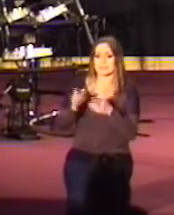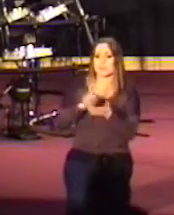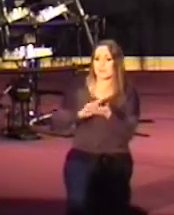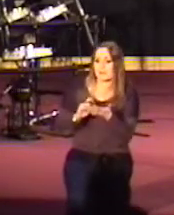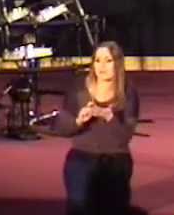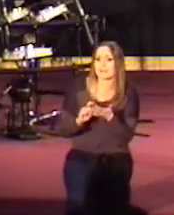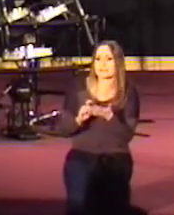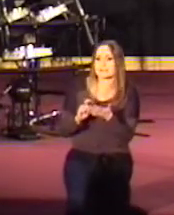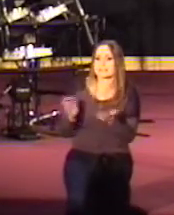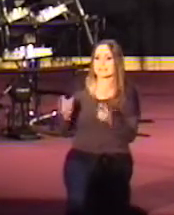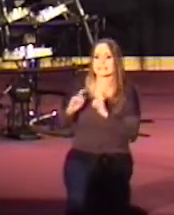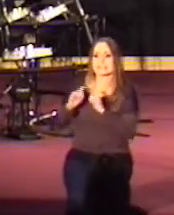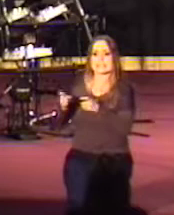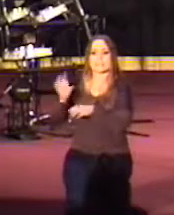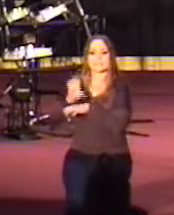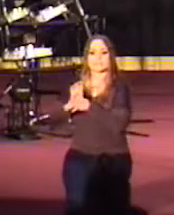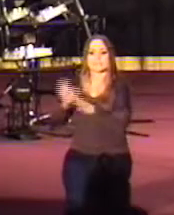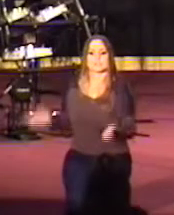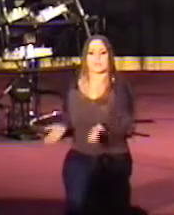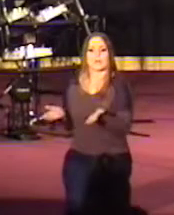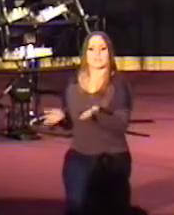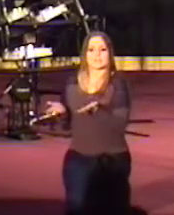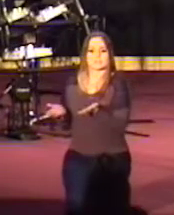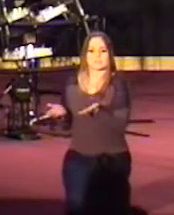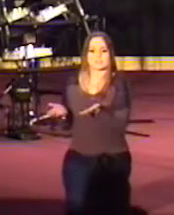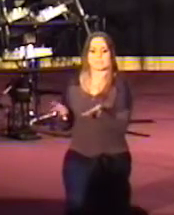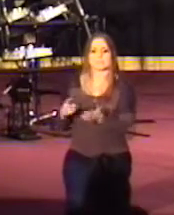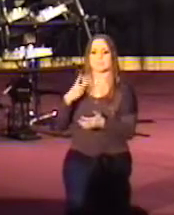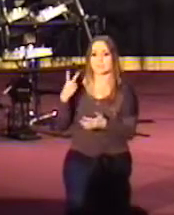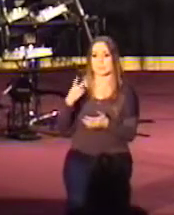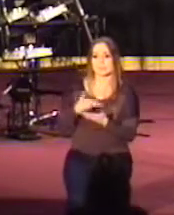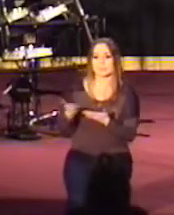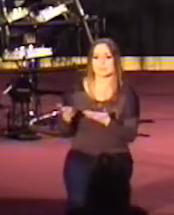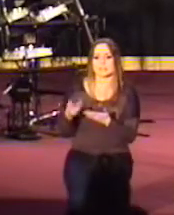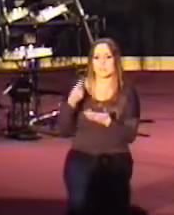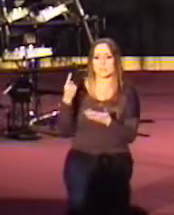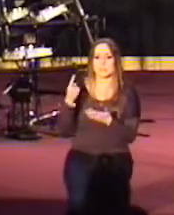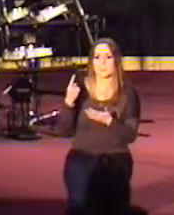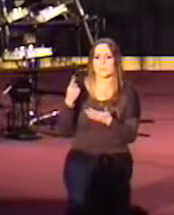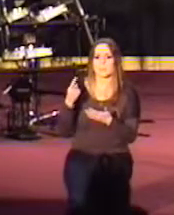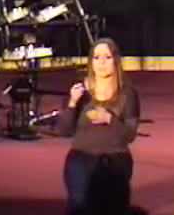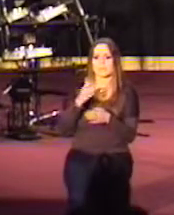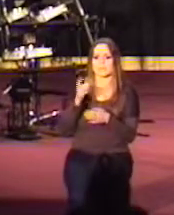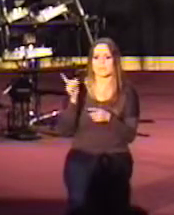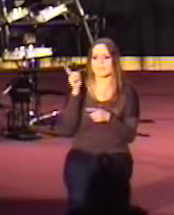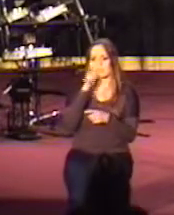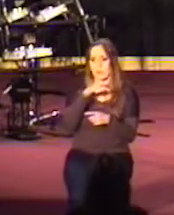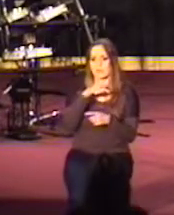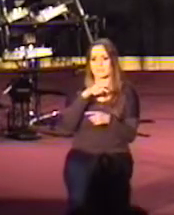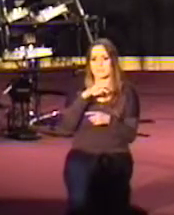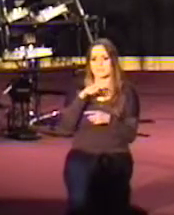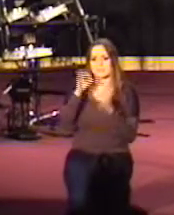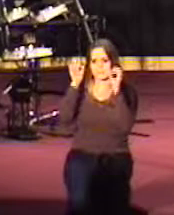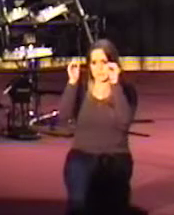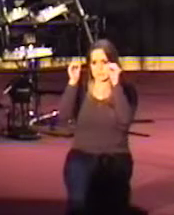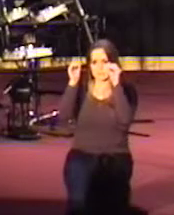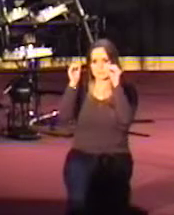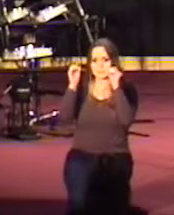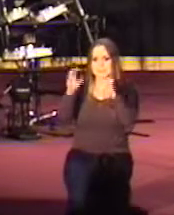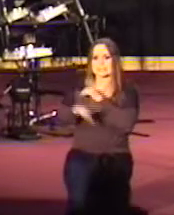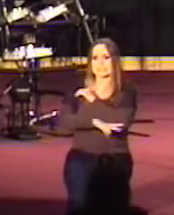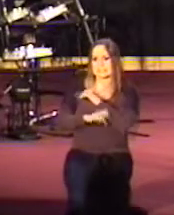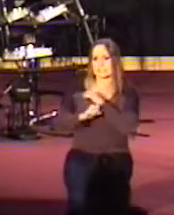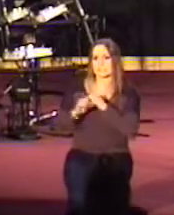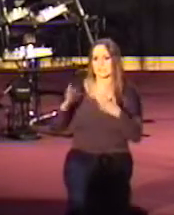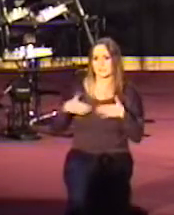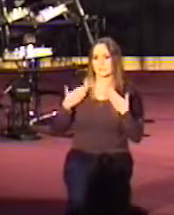encouragement. And he really kind of deals with two things. Number one, he deals with false doctrine, right? False doctrine that steals your joy. And then